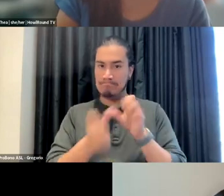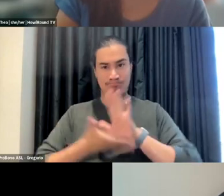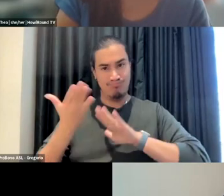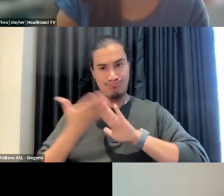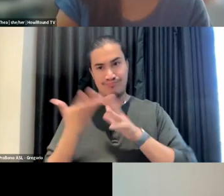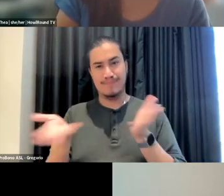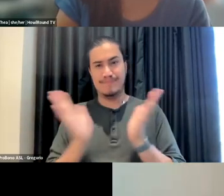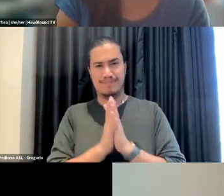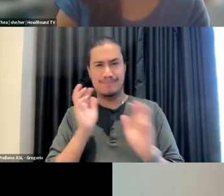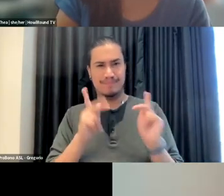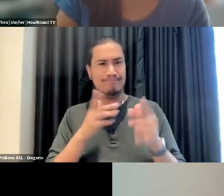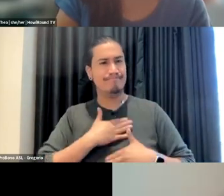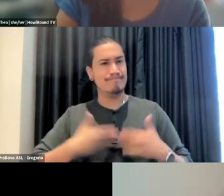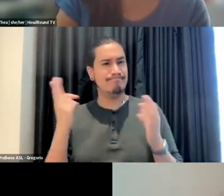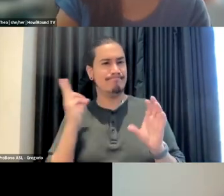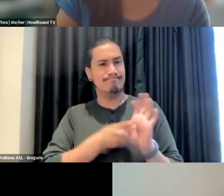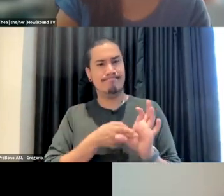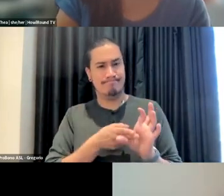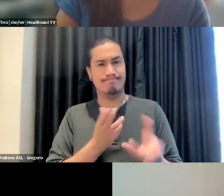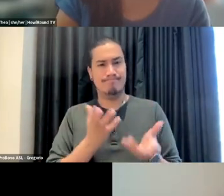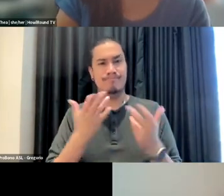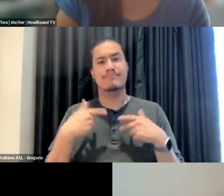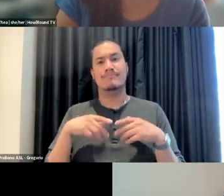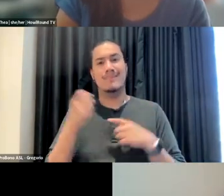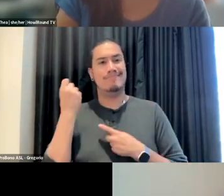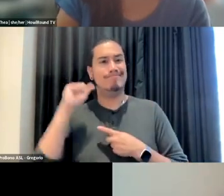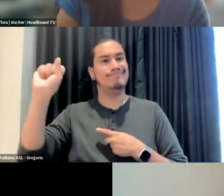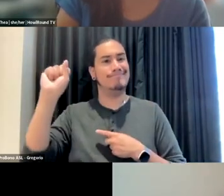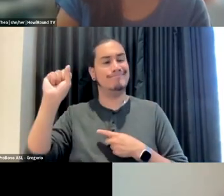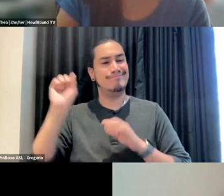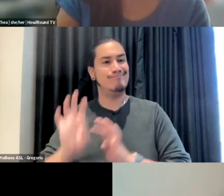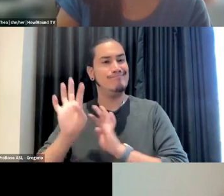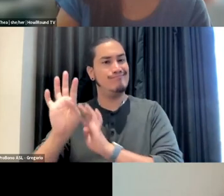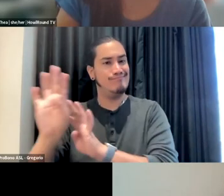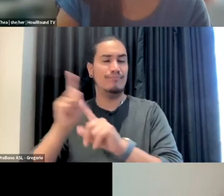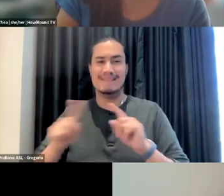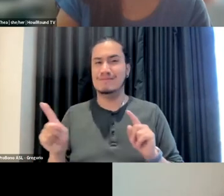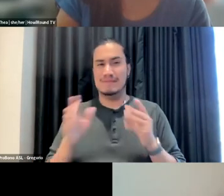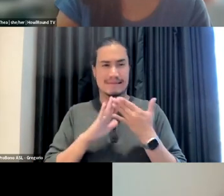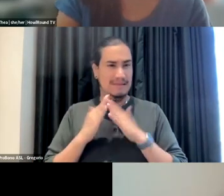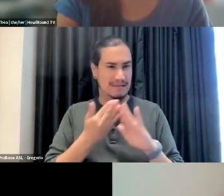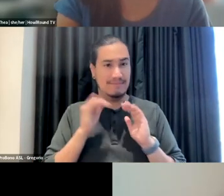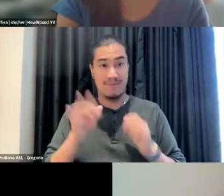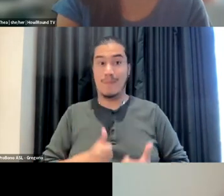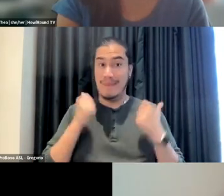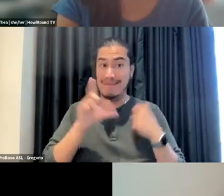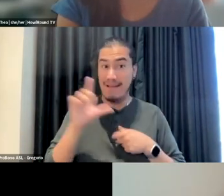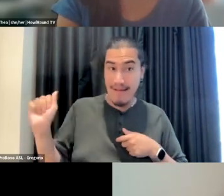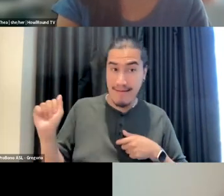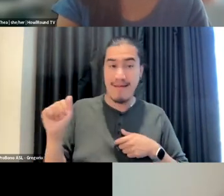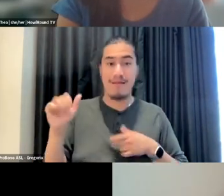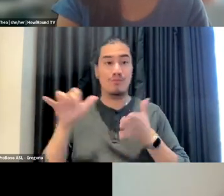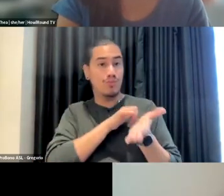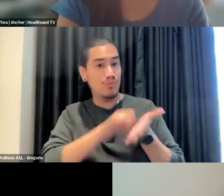asking folks to please come and join them while they picket in multiple different cities. So if you live in LA, New